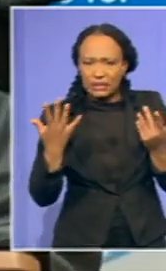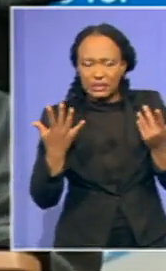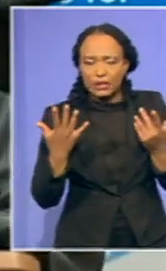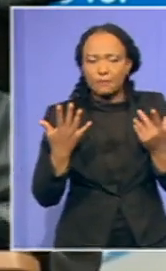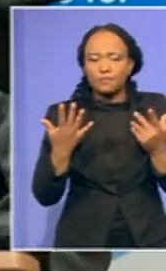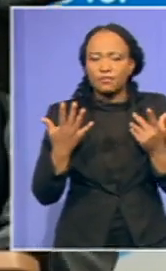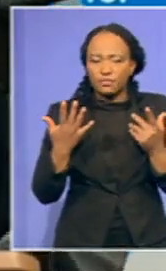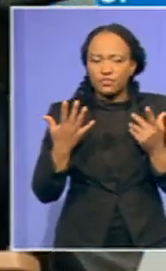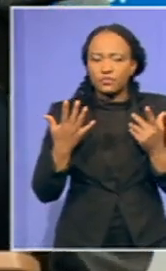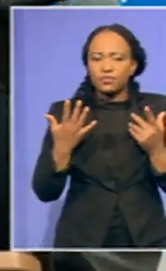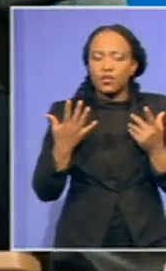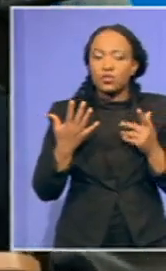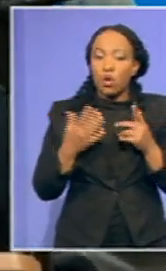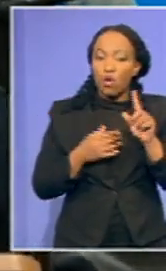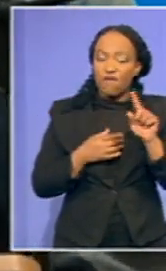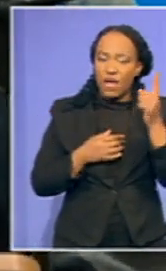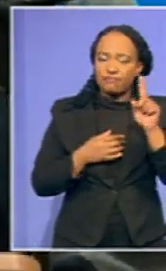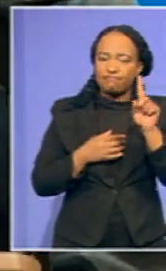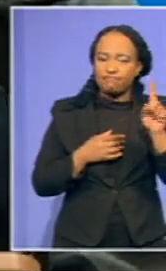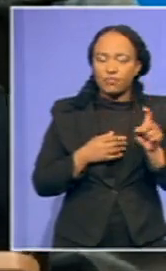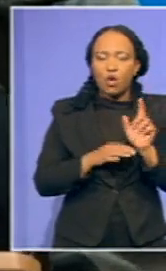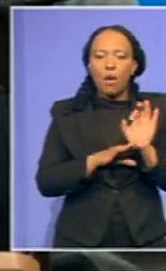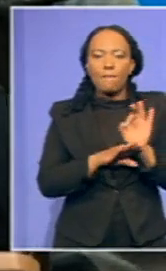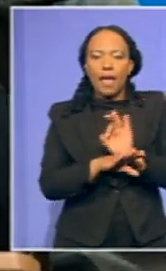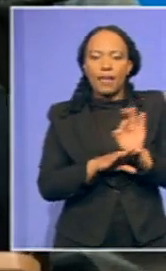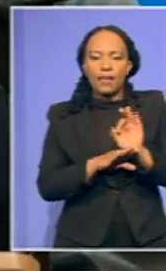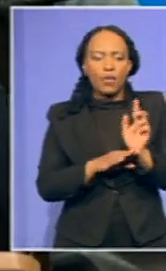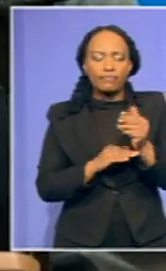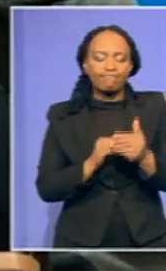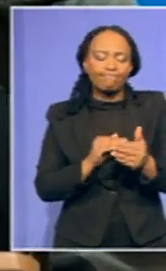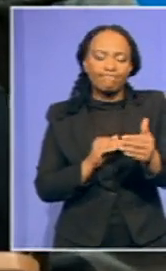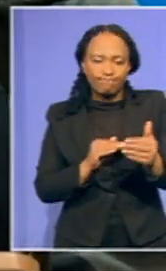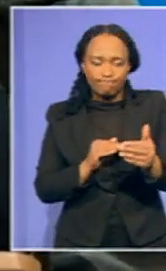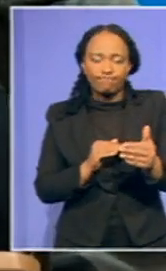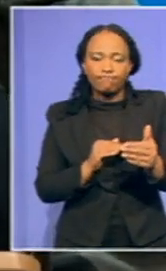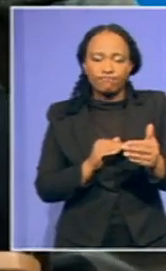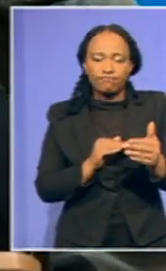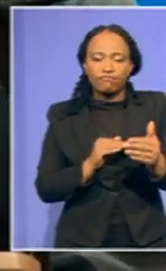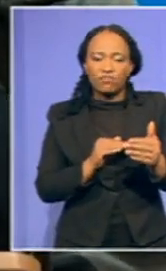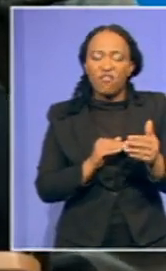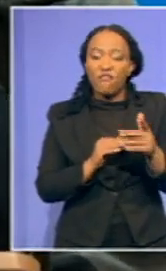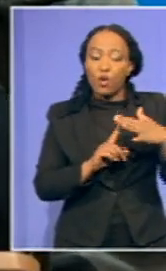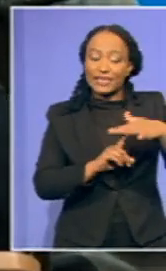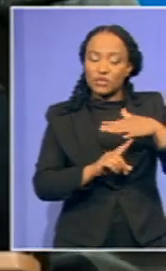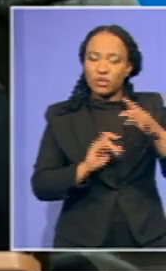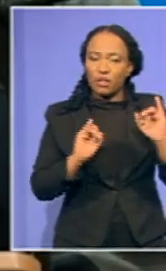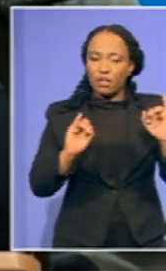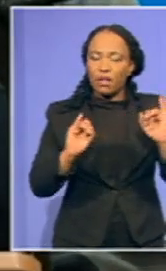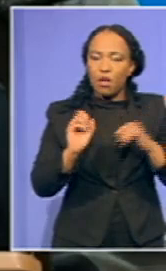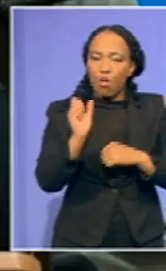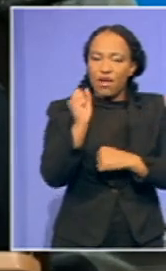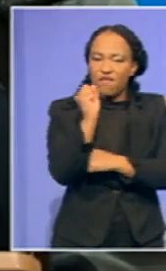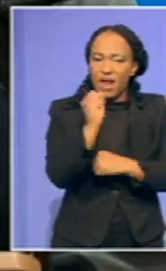part of that question is, what kind of planning up until this point was there for such a situation where the infrastructure